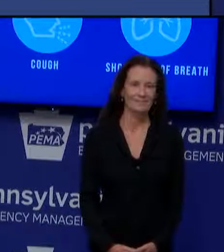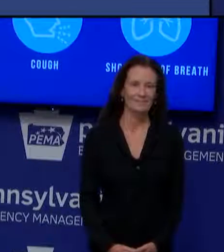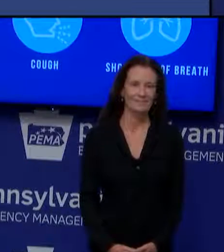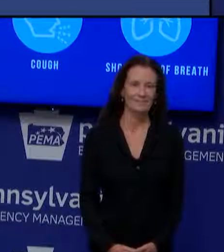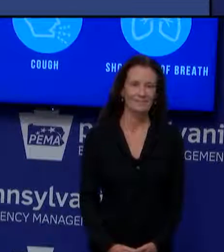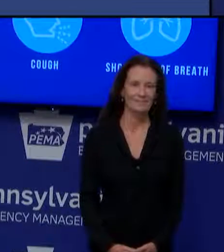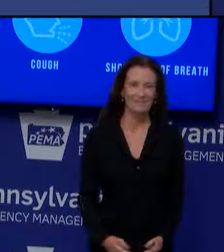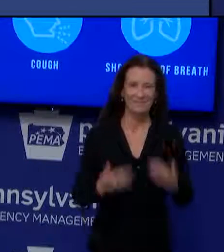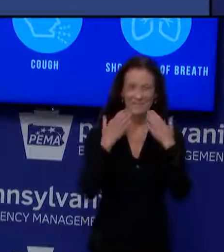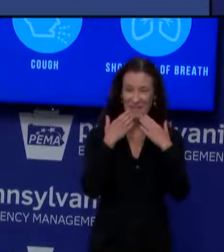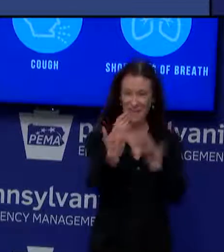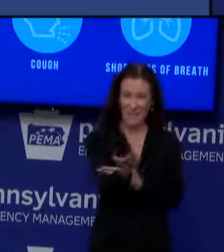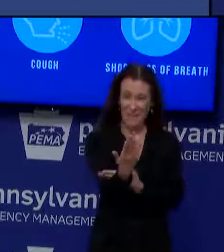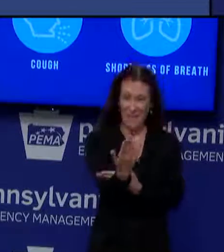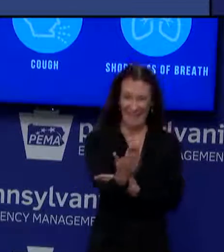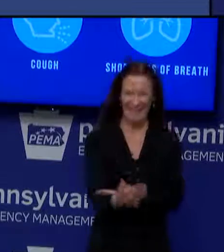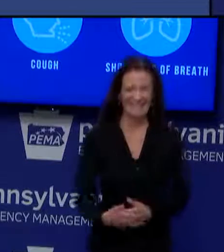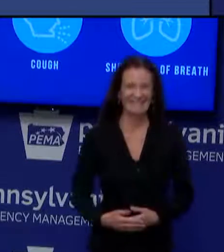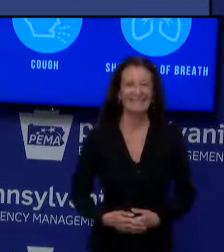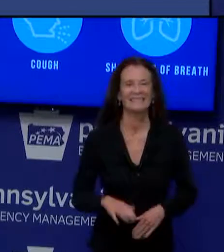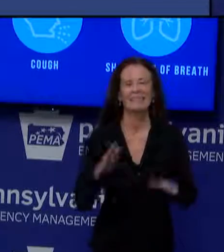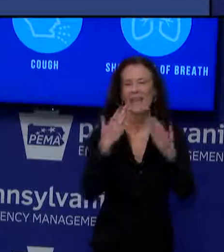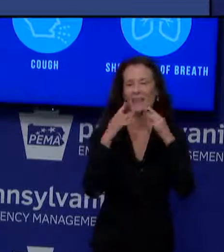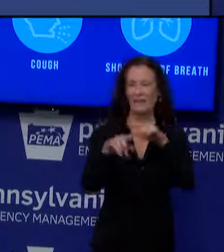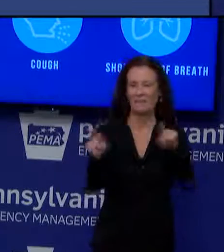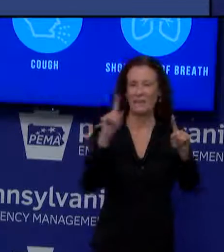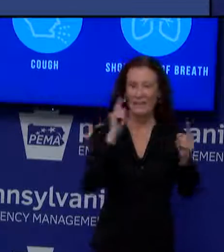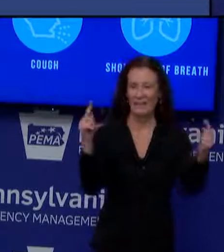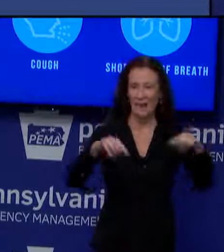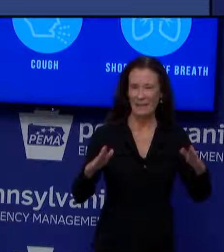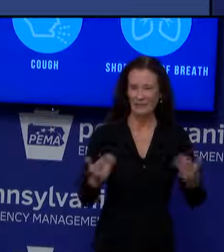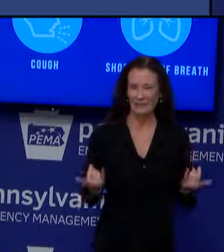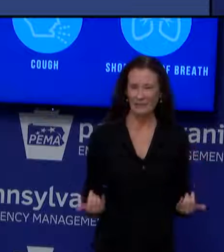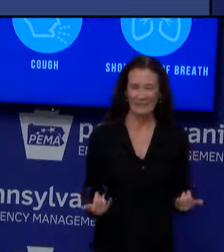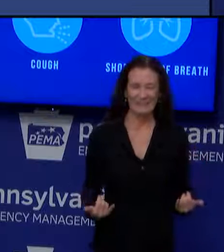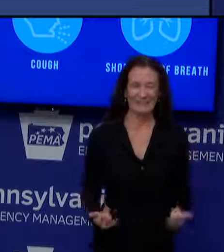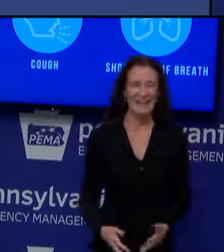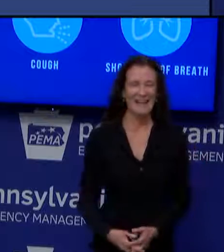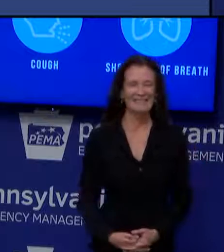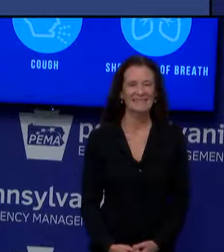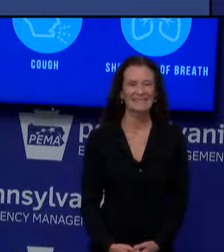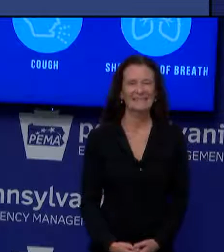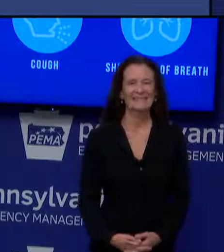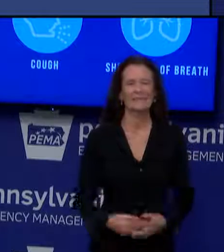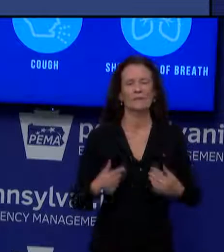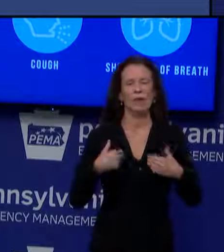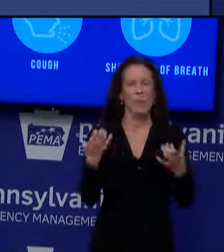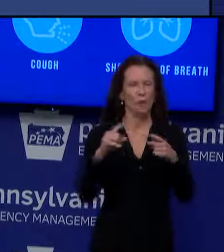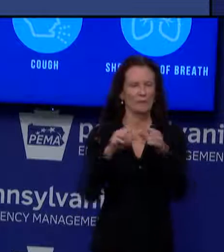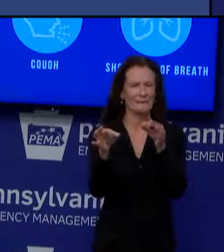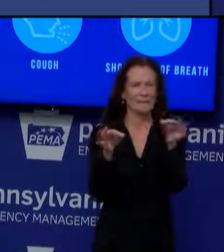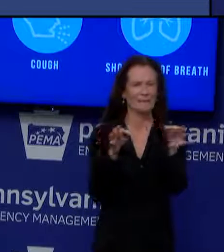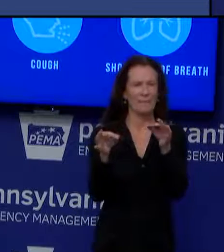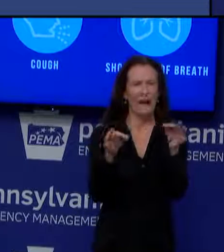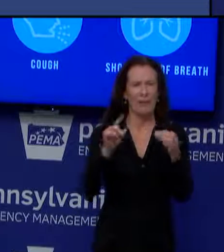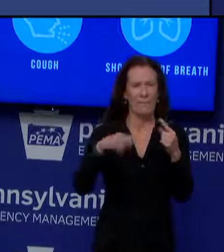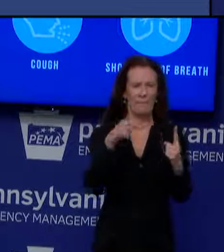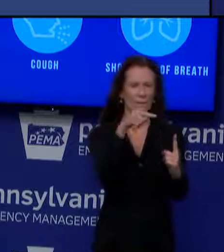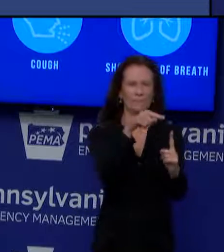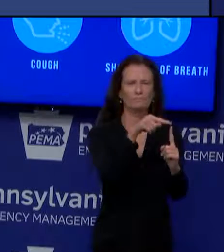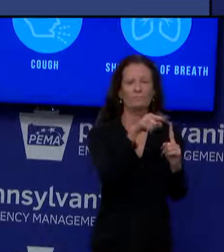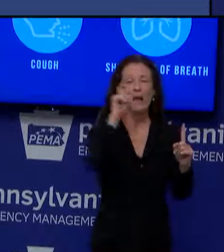Good morning, and thank you for being here today. I would like to speak further about something that the